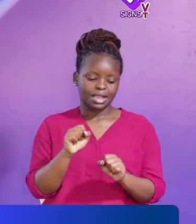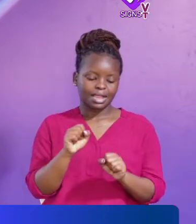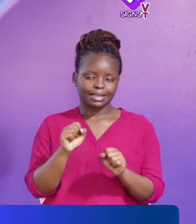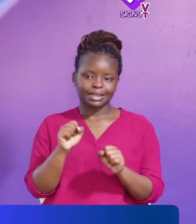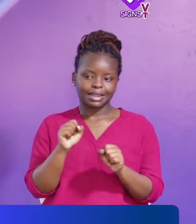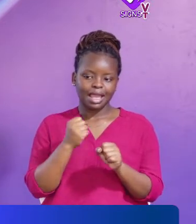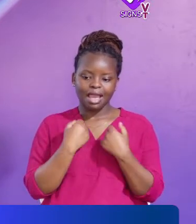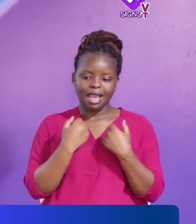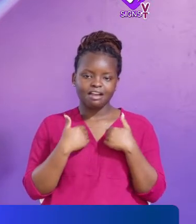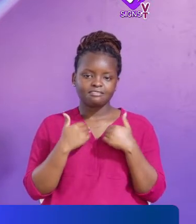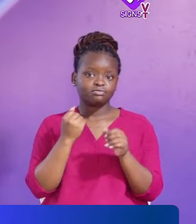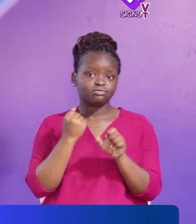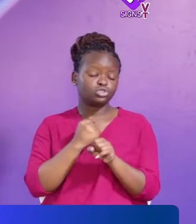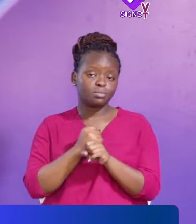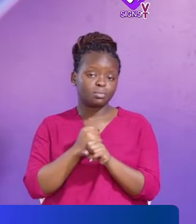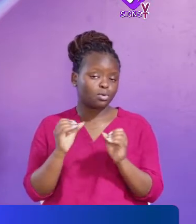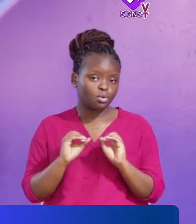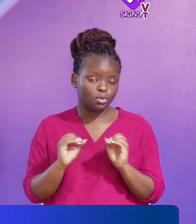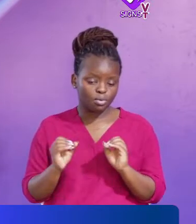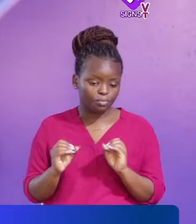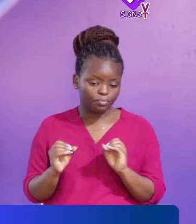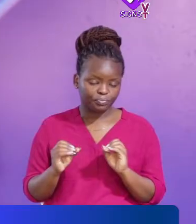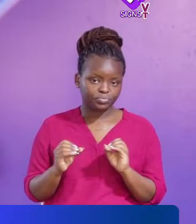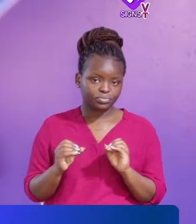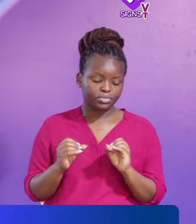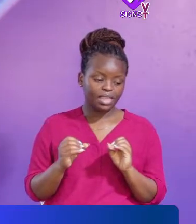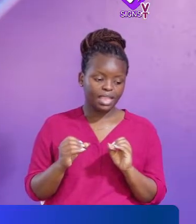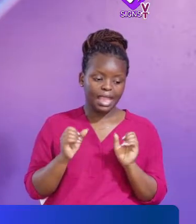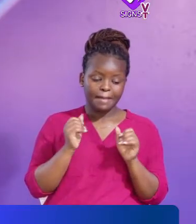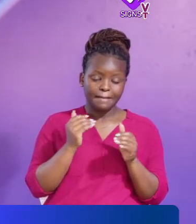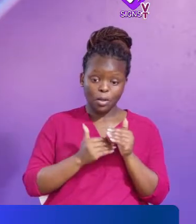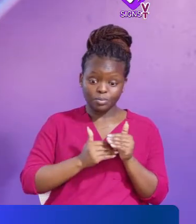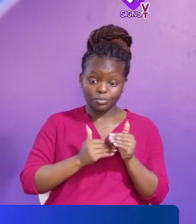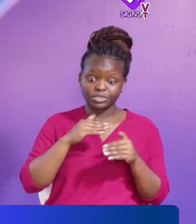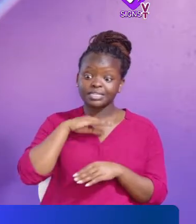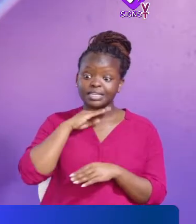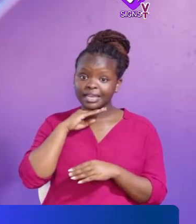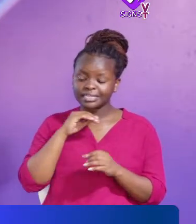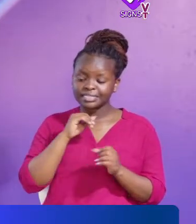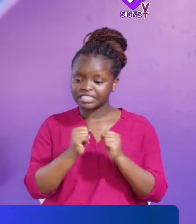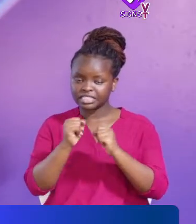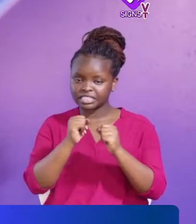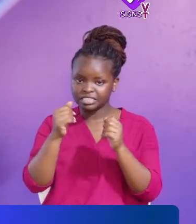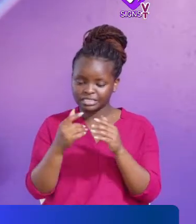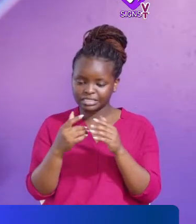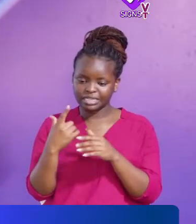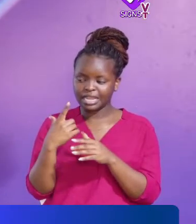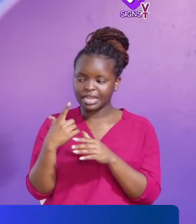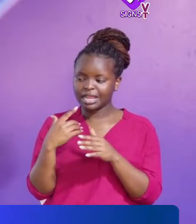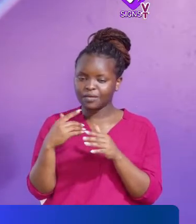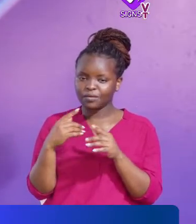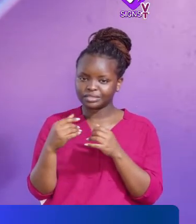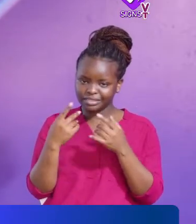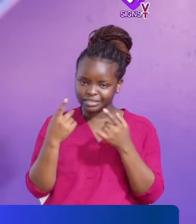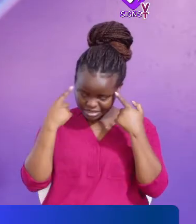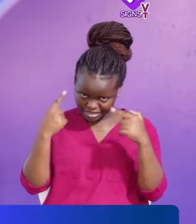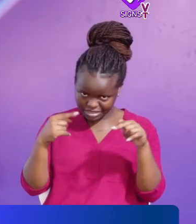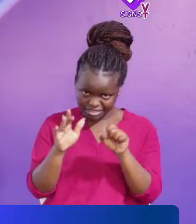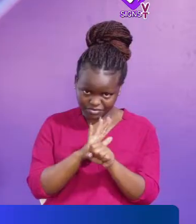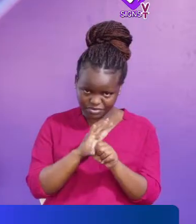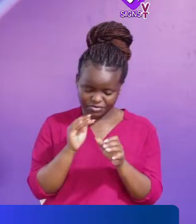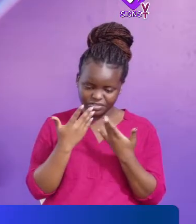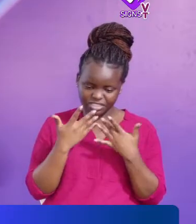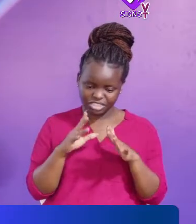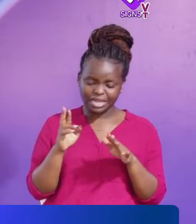put out of business. Eventually, he almost lost his life, but he was very strategic. Eventually, he succeeded. But it is after risking too